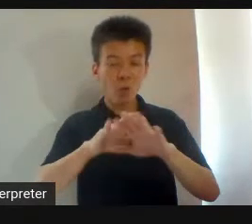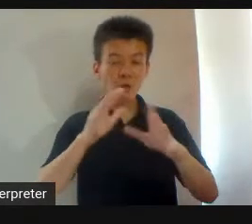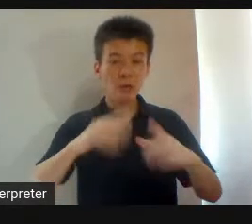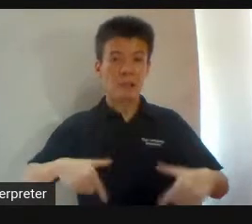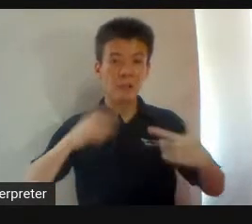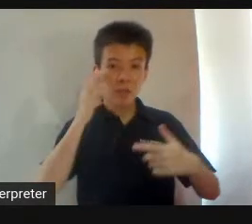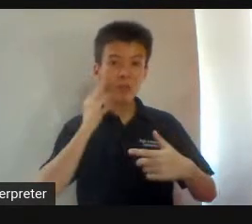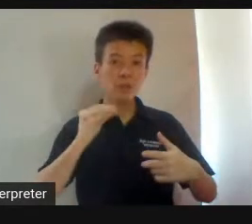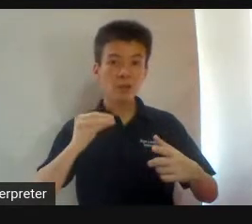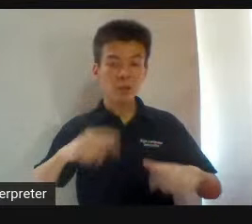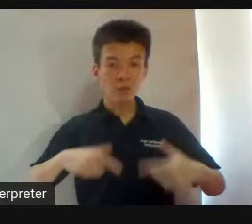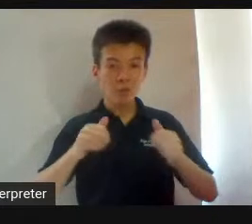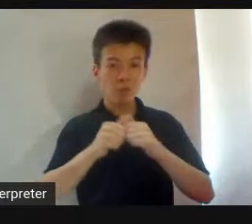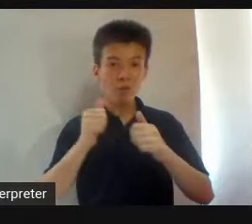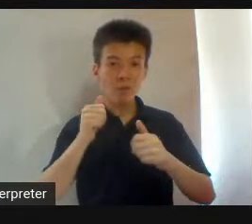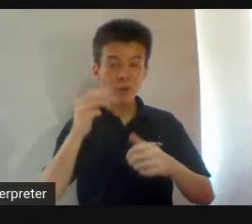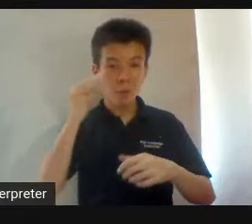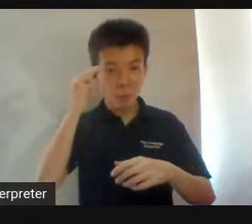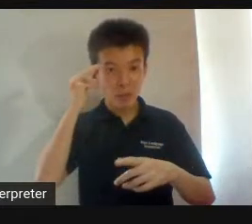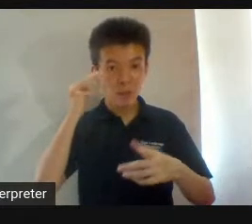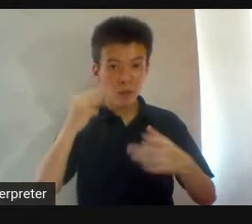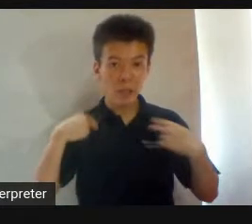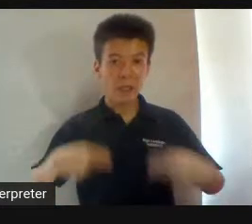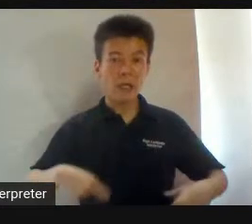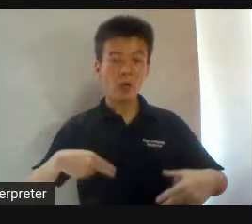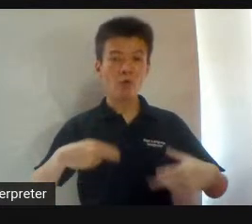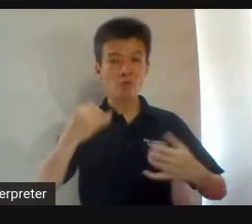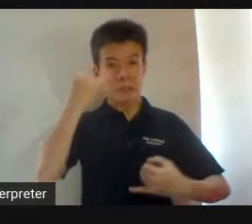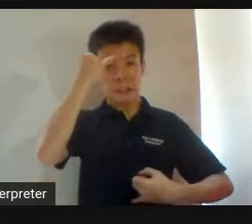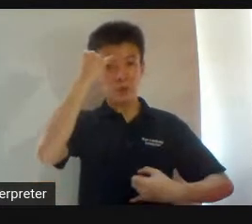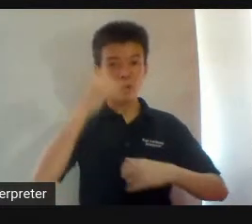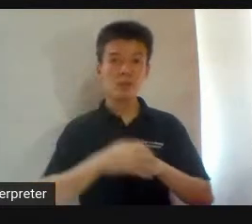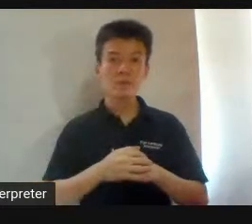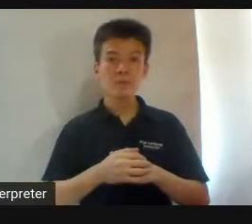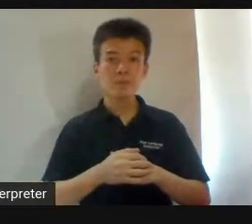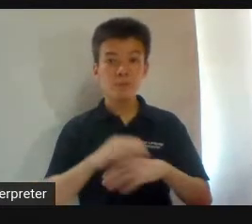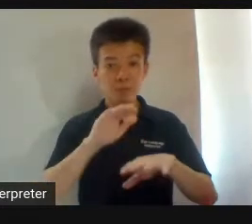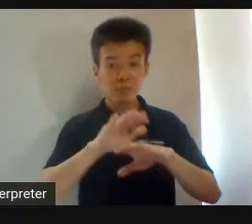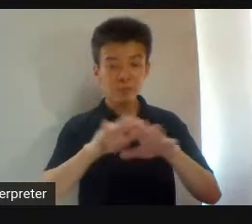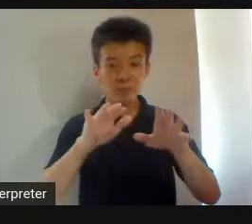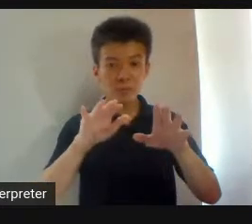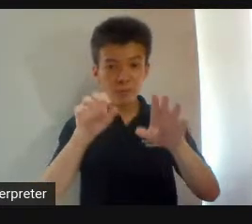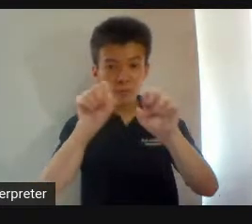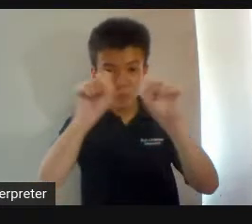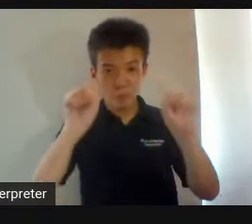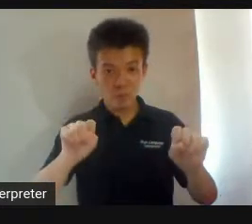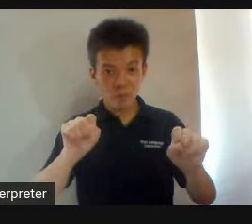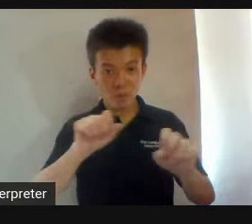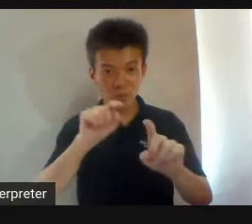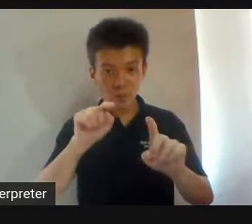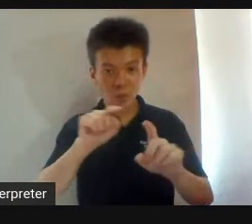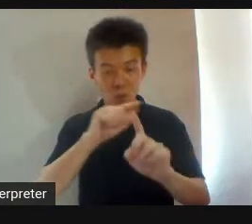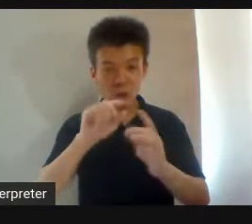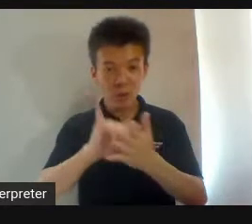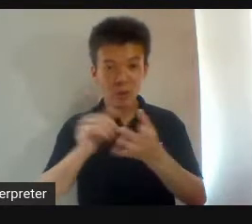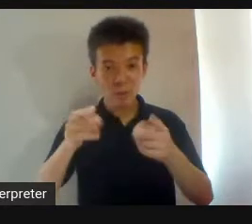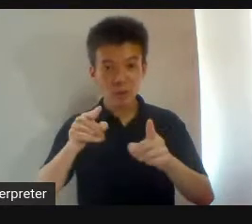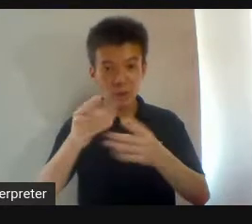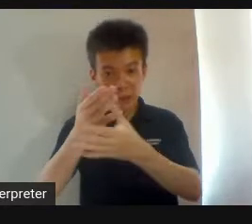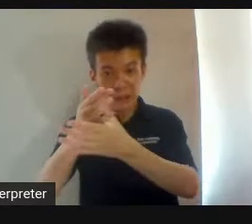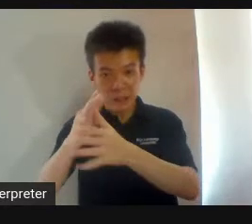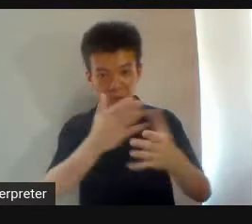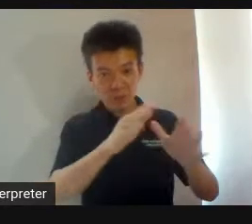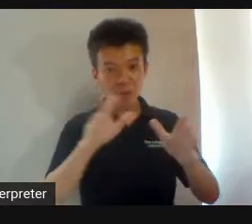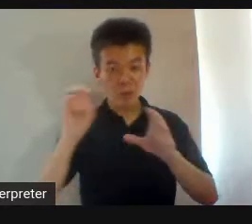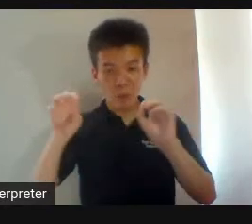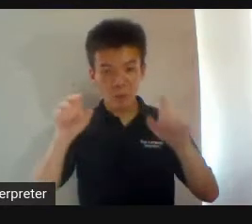of living with mental health illness, and conversations were happening because of that divide between the bubble